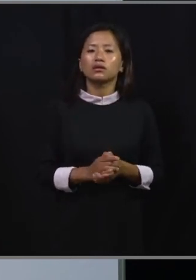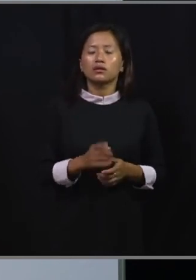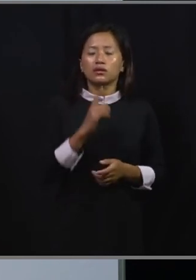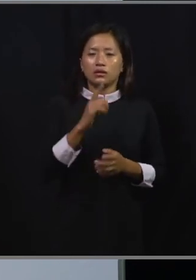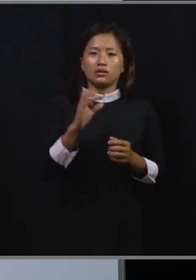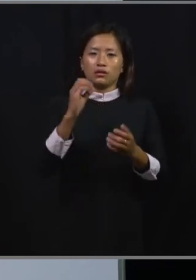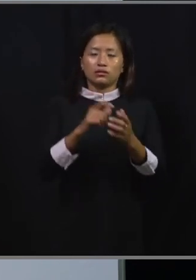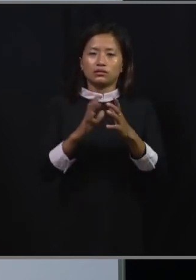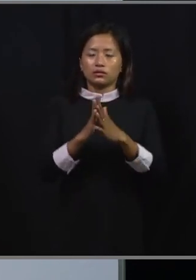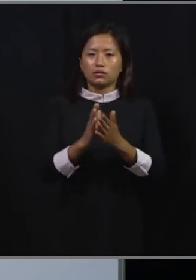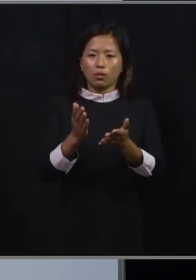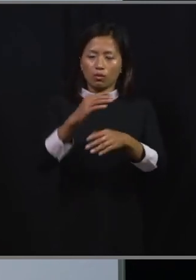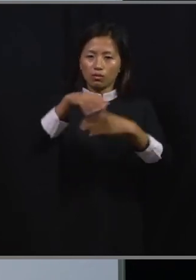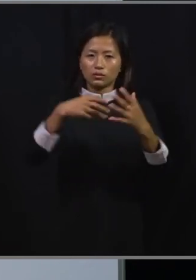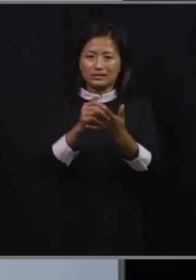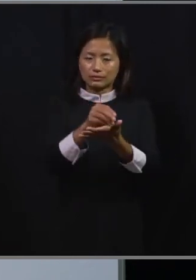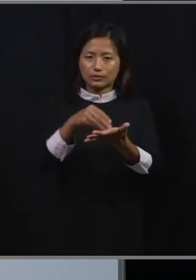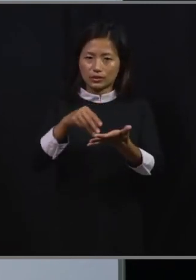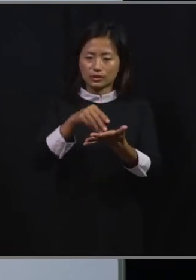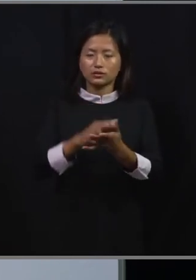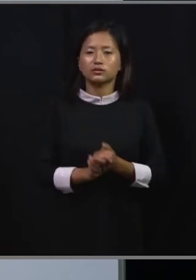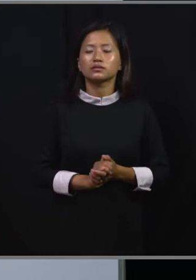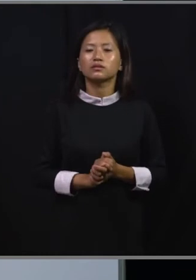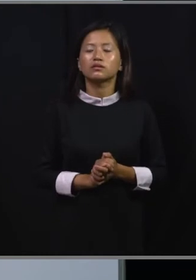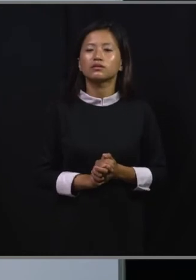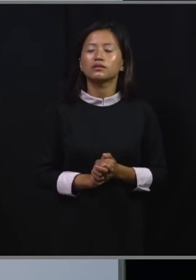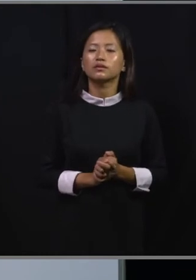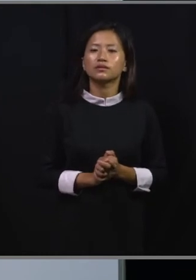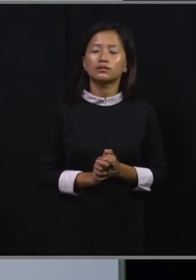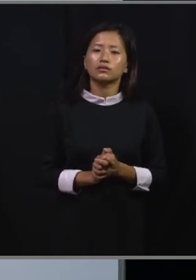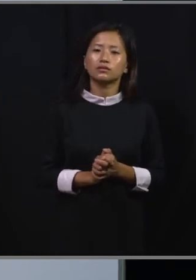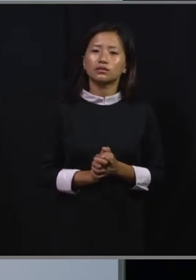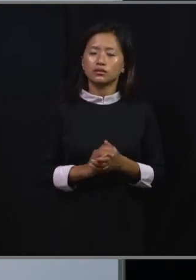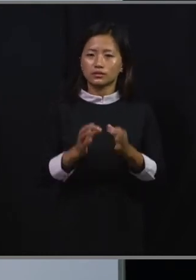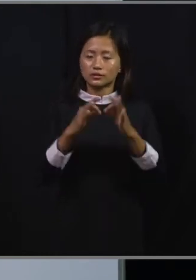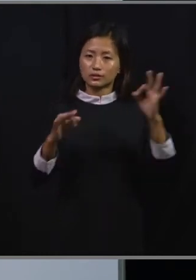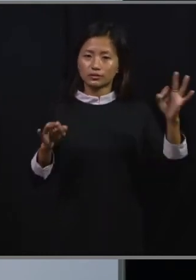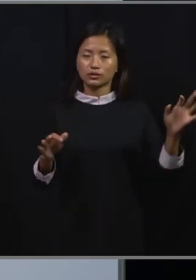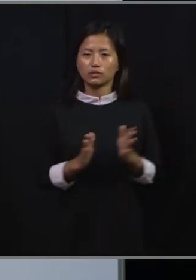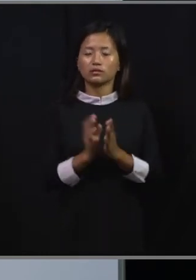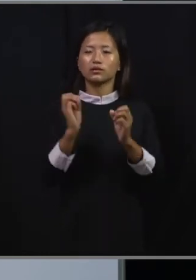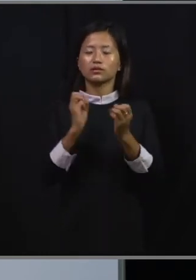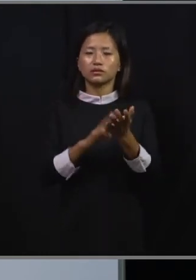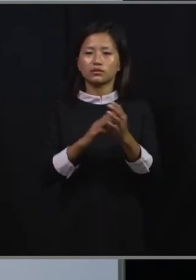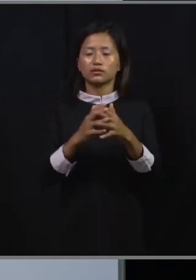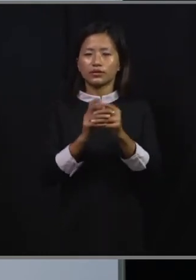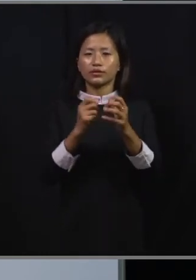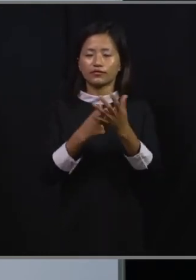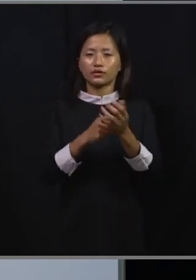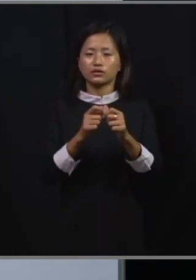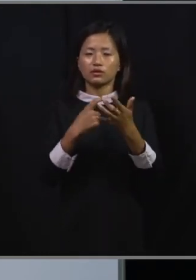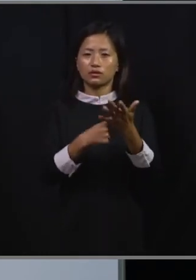point of all the particles vibrating at the same medium, I will get the wavefront. Here I will get the spherical wavefront, because this is point source. Is it